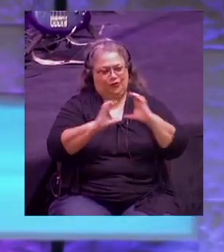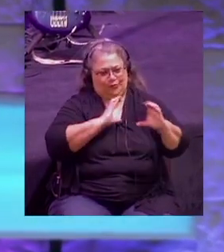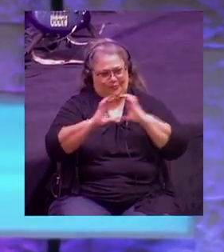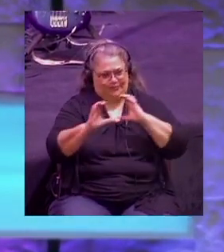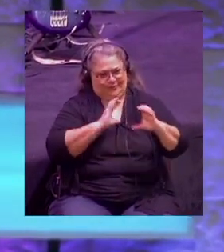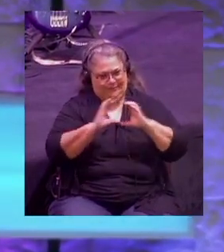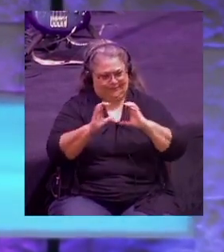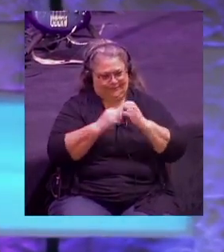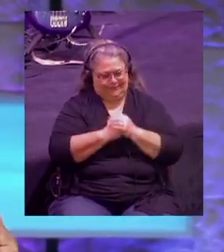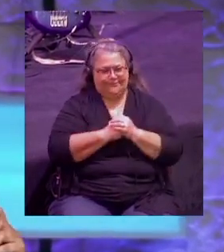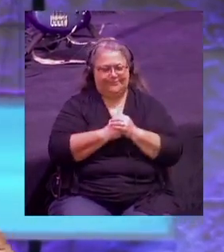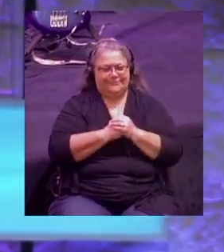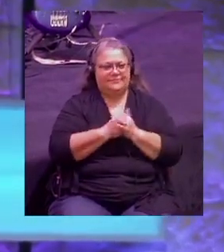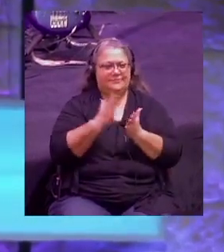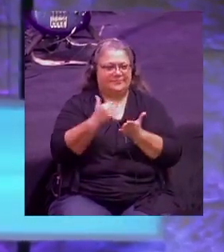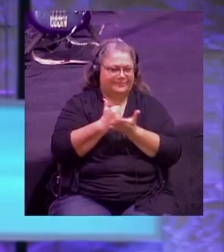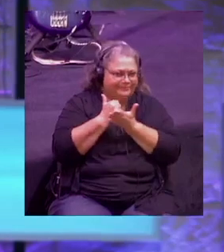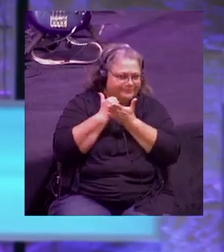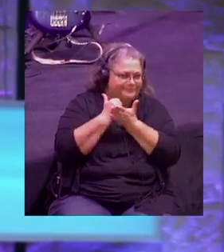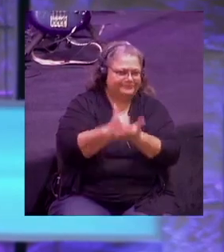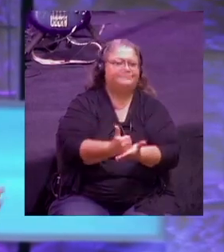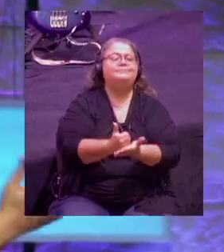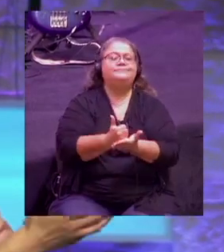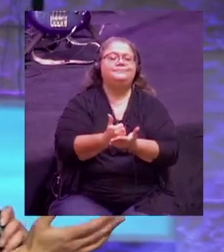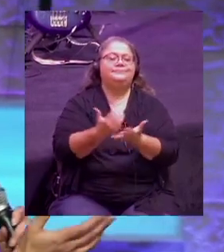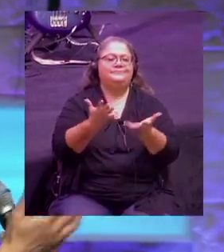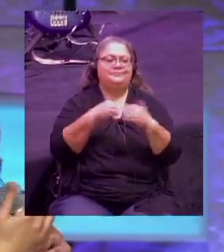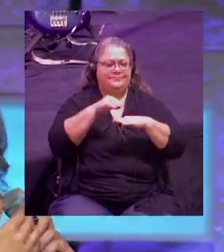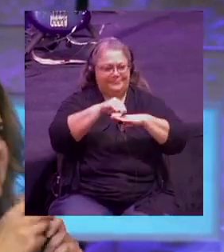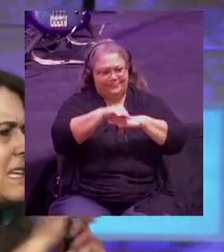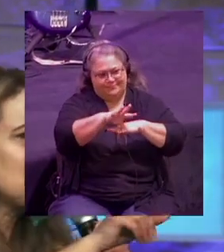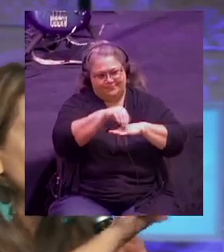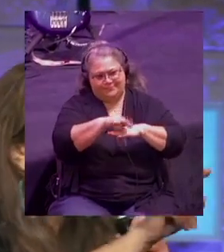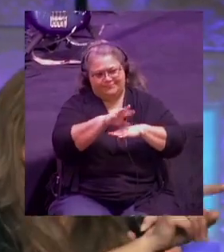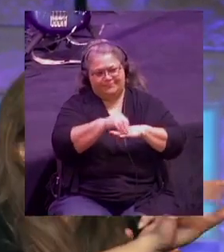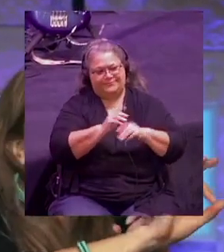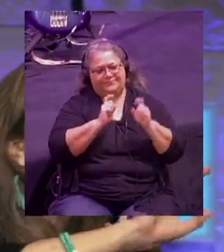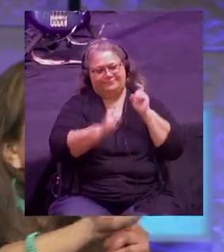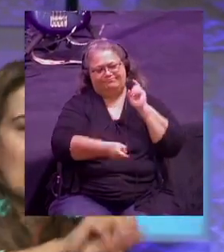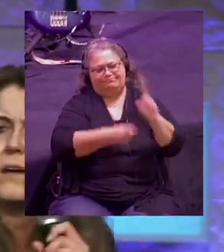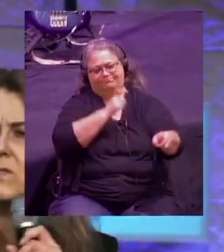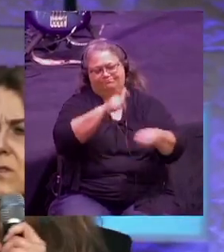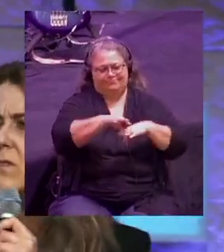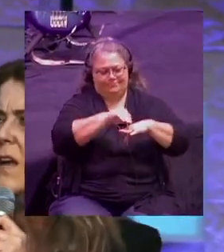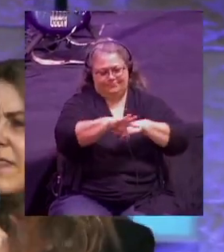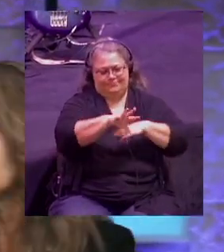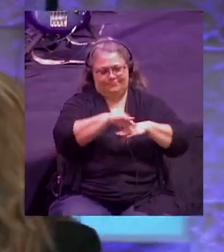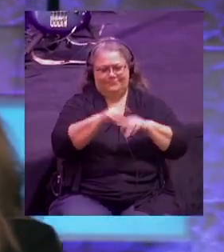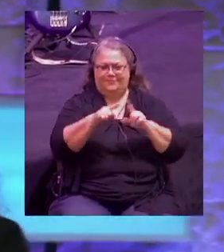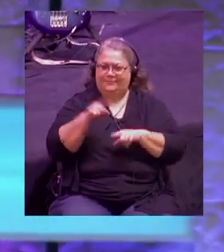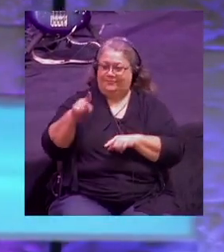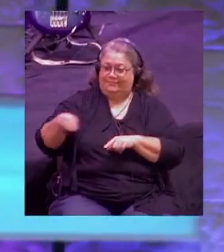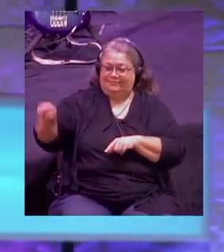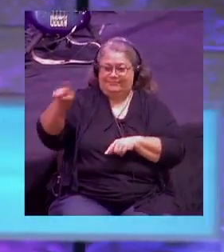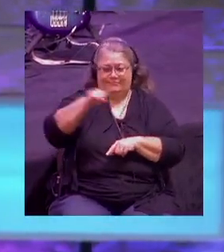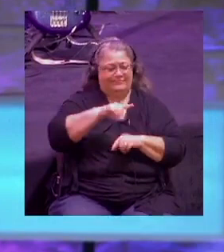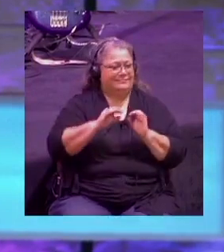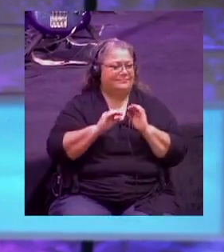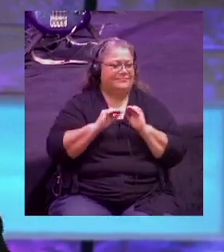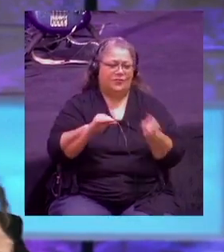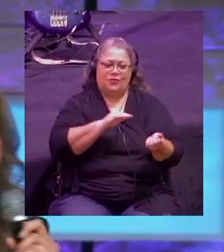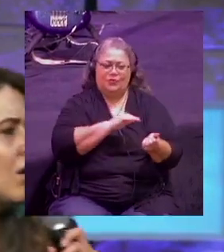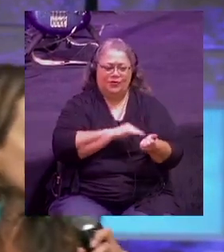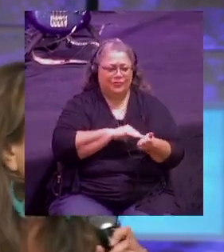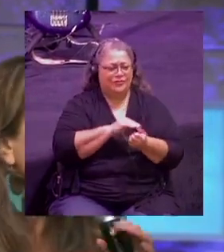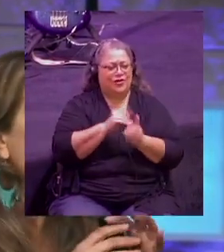you. He wants to help you. He wants to counsel you. He wants to give you advice that no counselor, that no banker, that no doctor, that